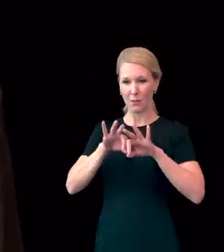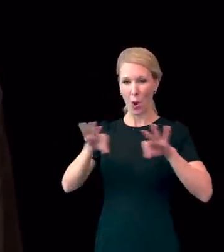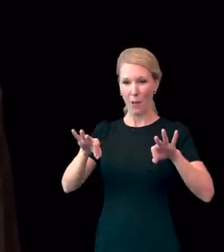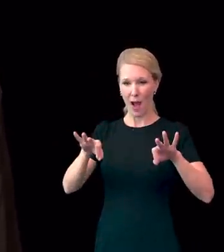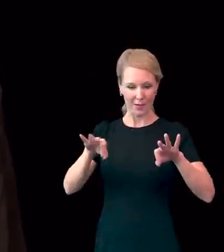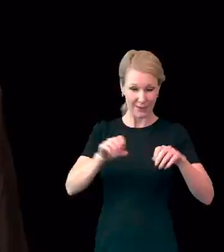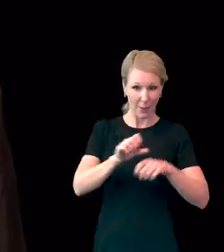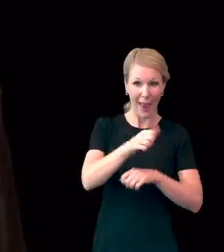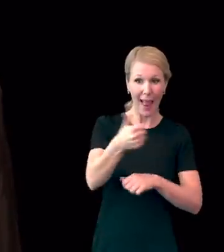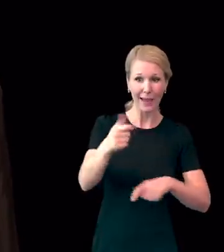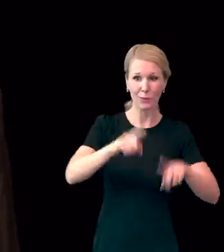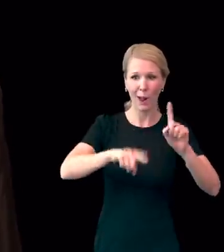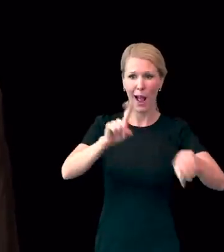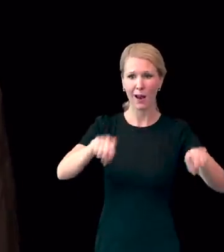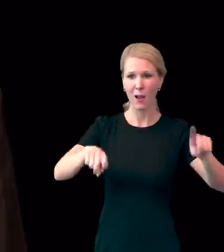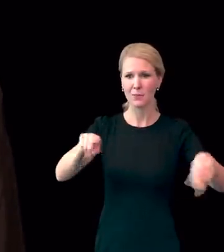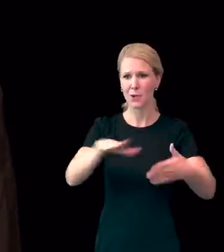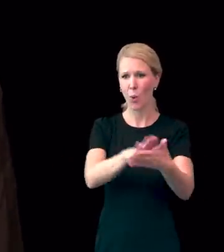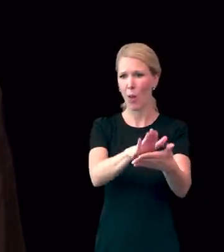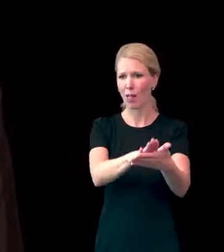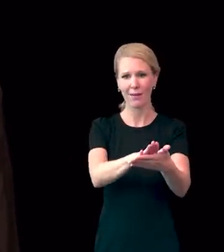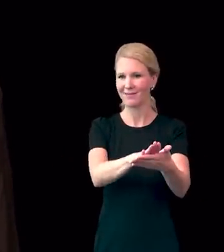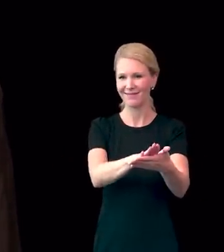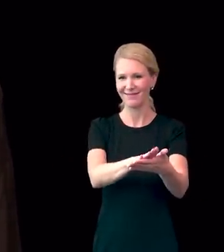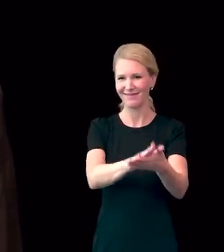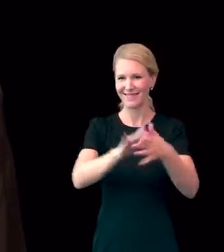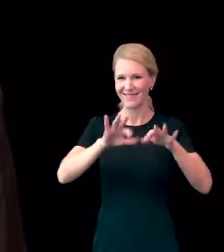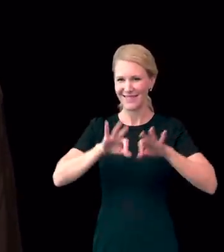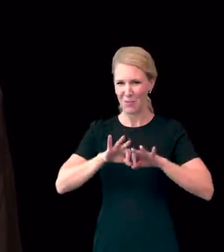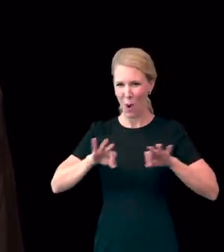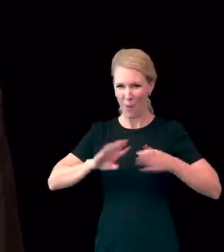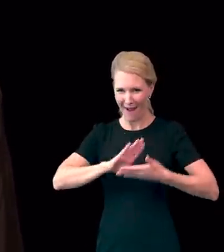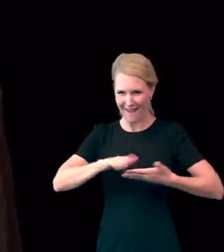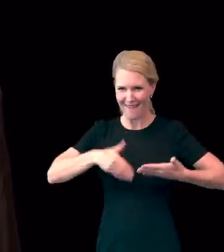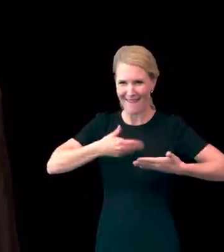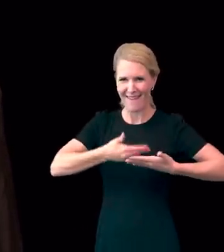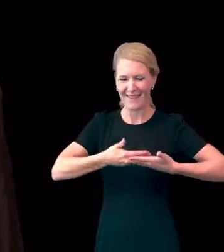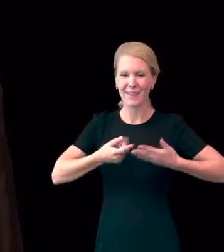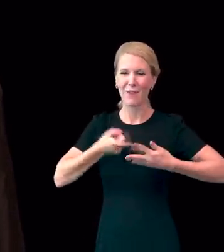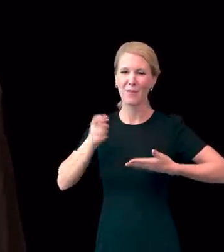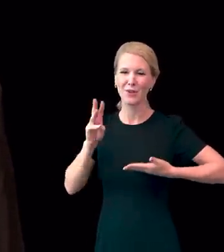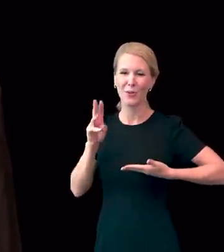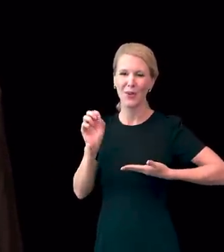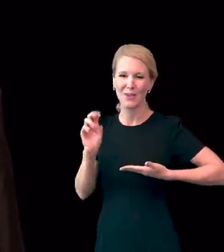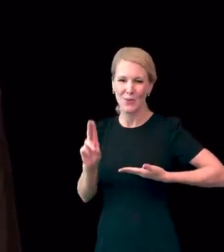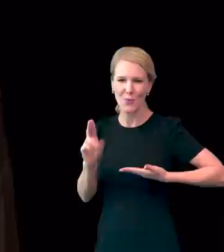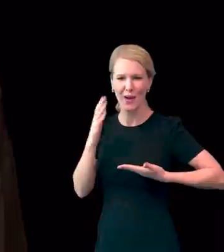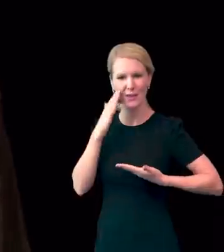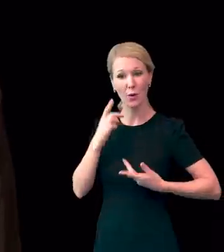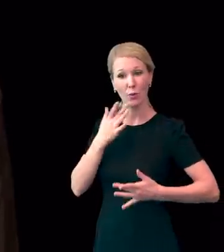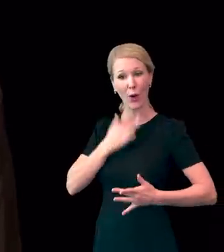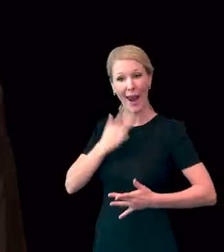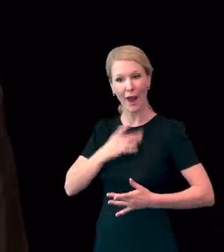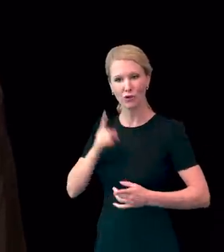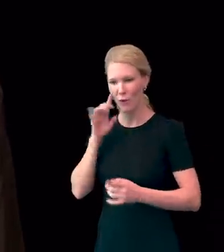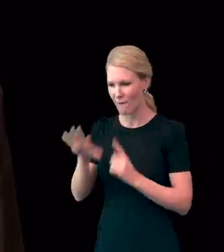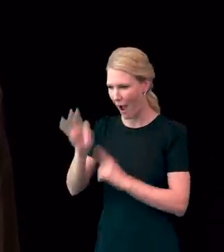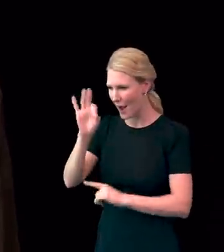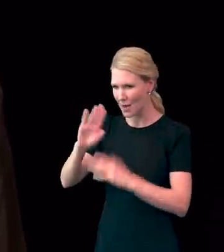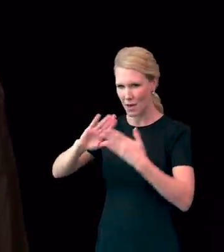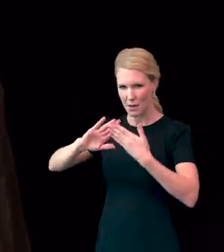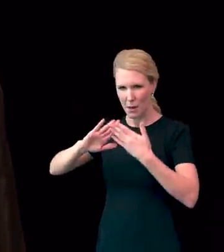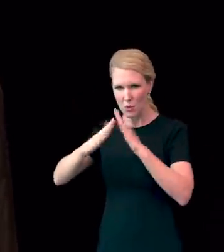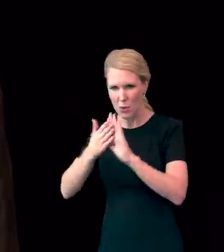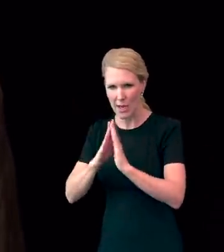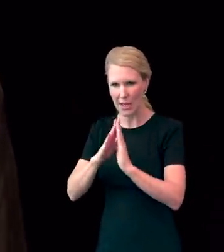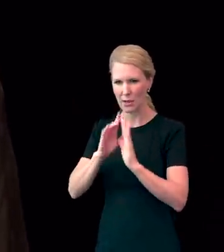University. The people around us build this school, and it is so rare to find a campus so tightly knit with different groups, each passionate about various